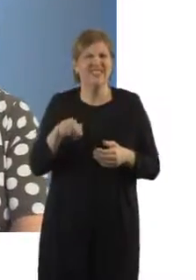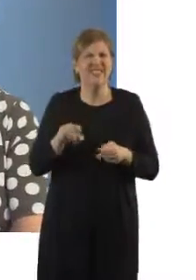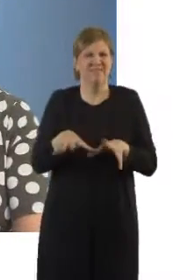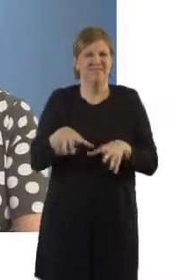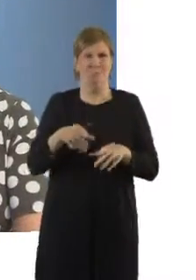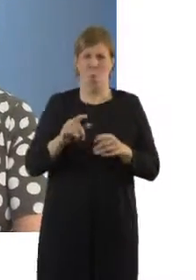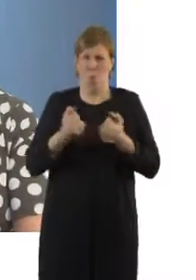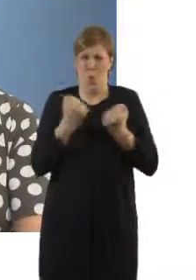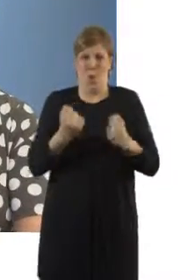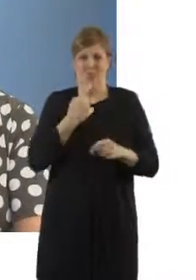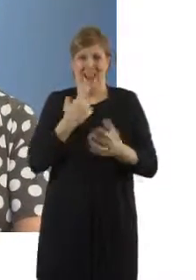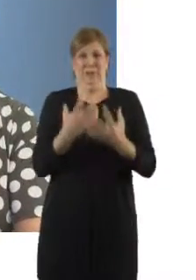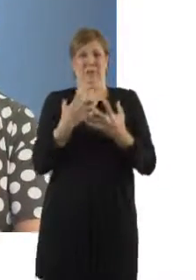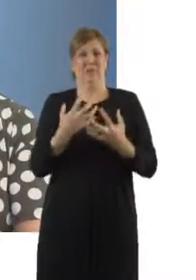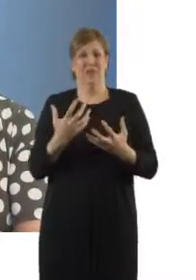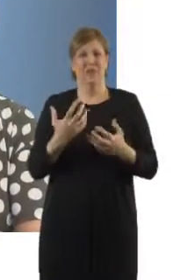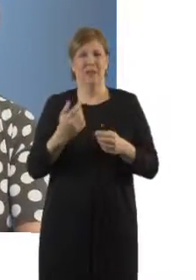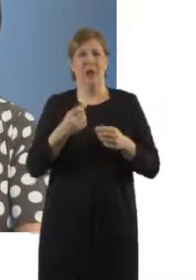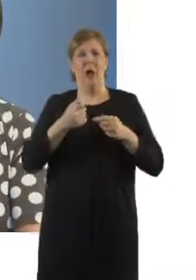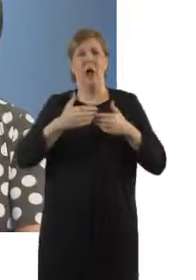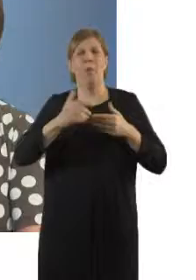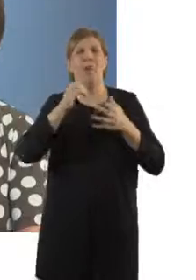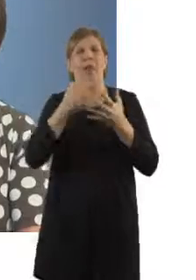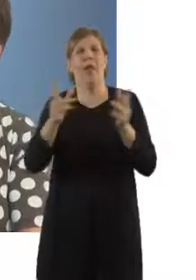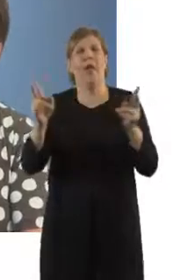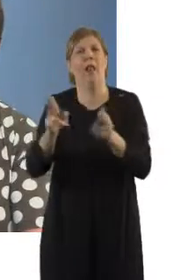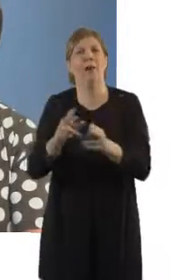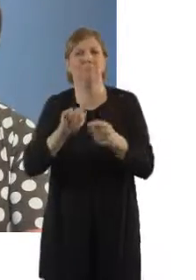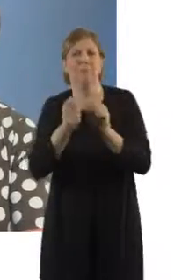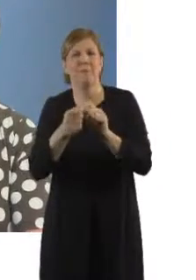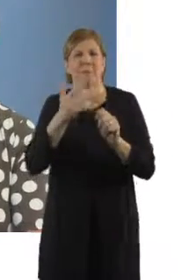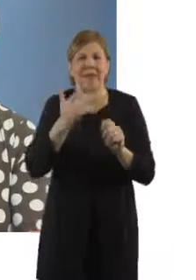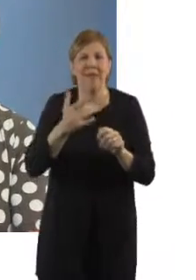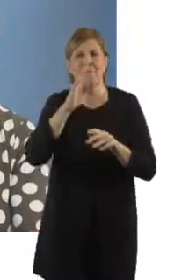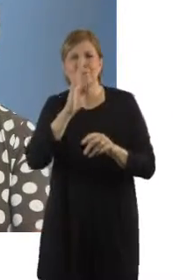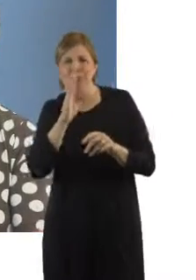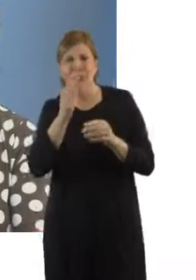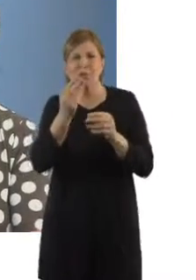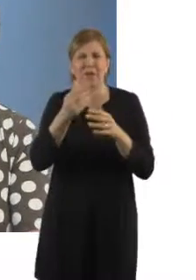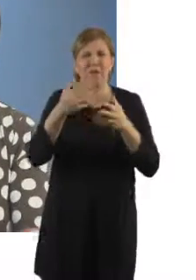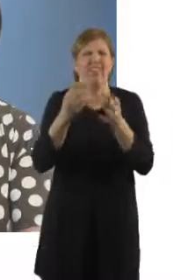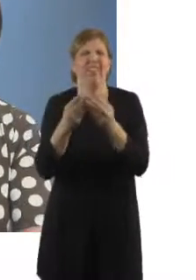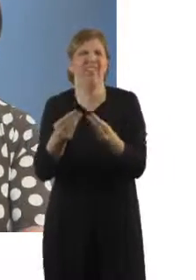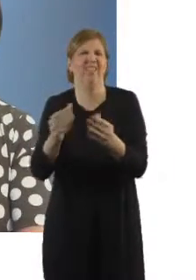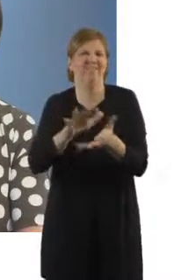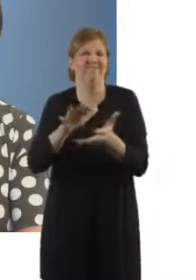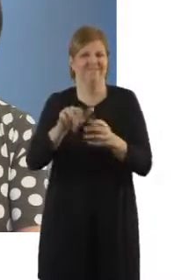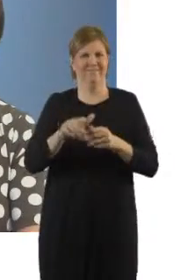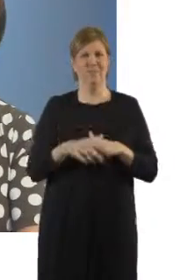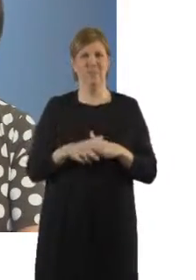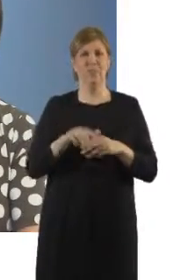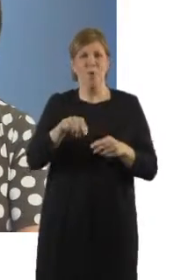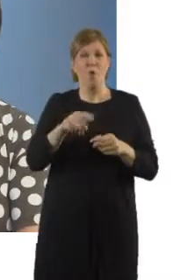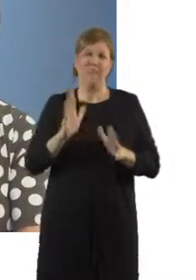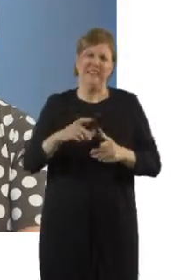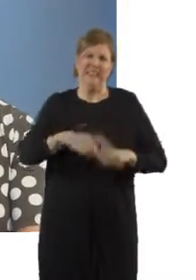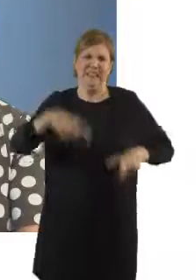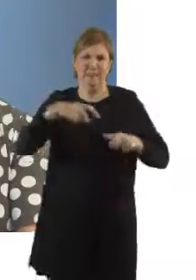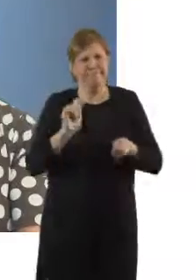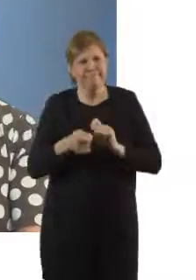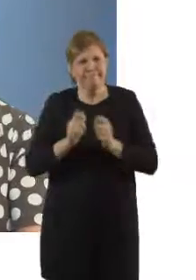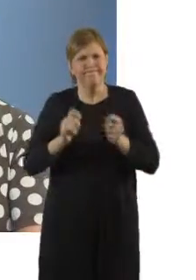colour, but becoming lighter over the first week, changing colour from pink to brown to a creamy colour. The best advice is to change your